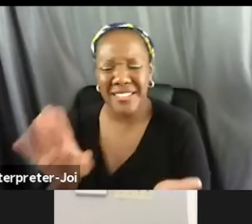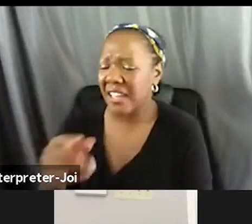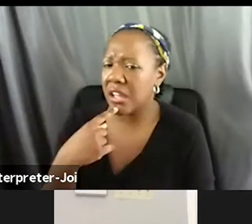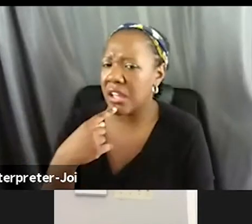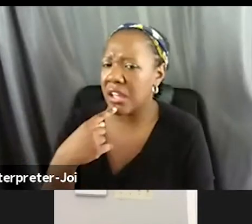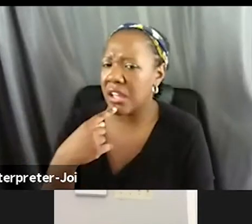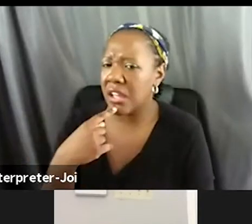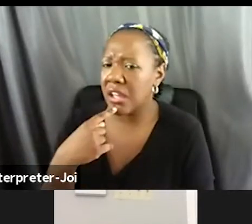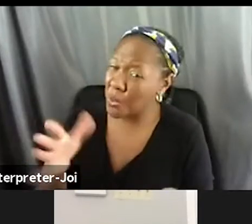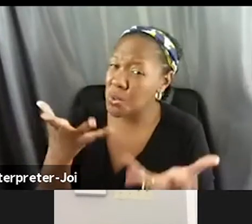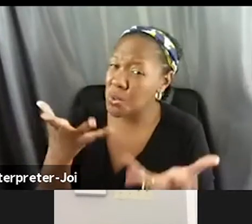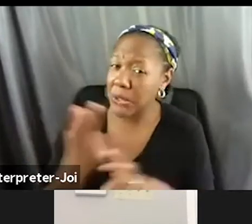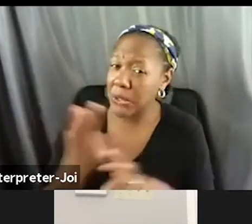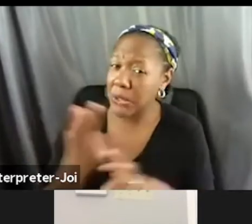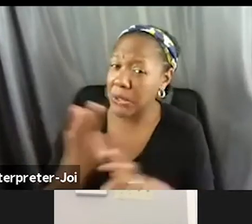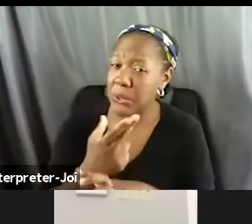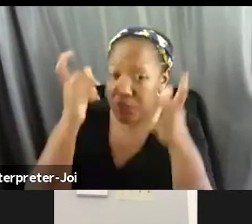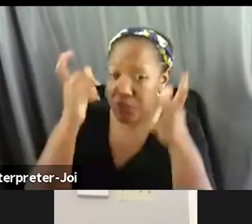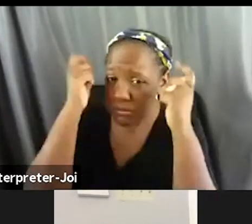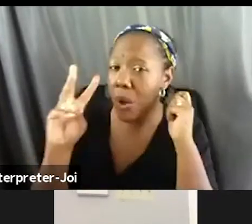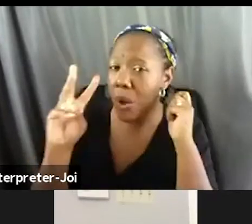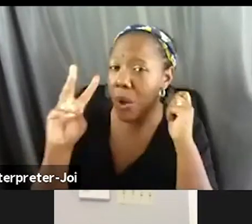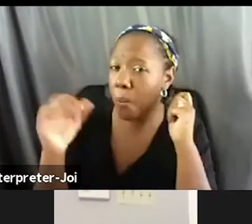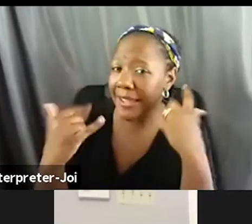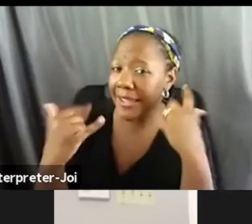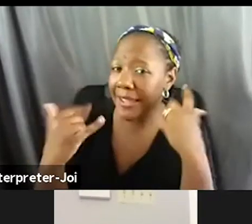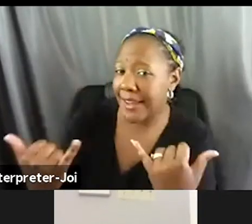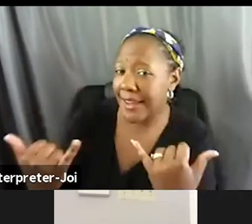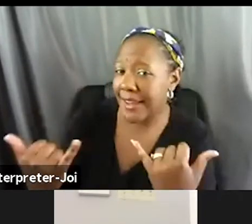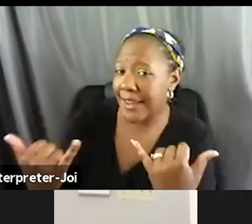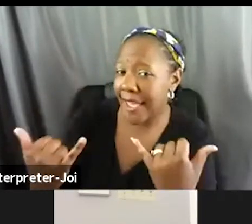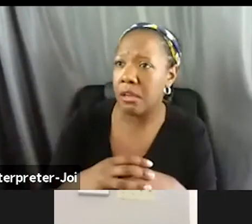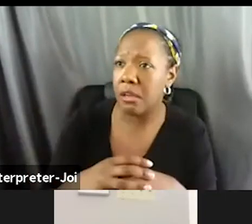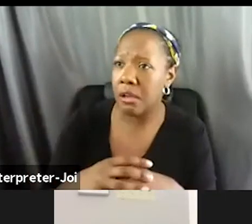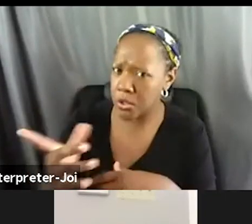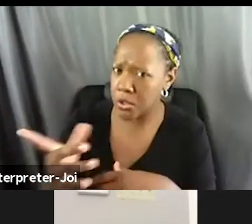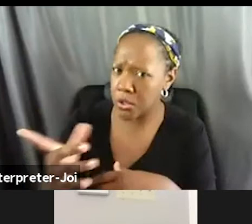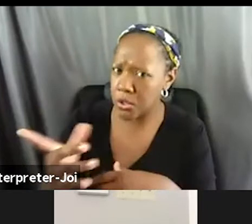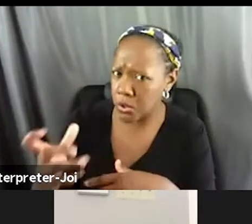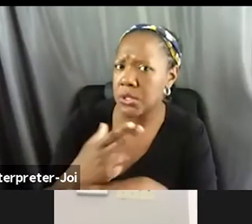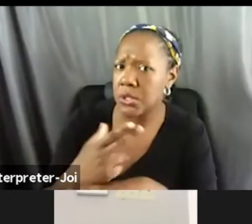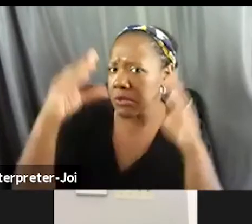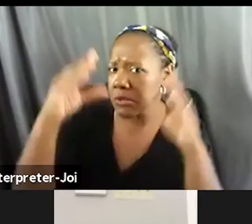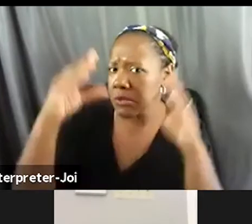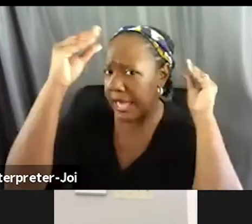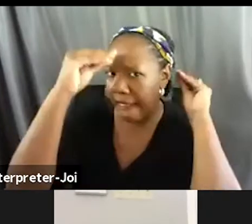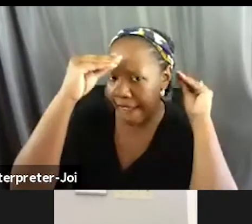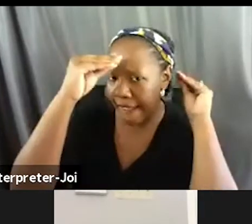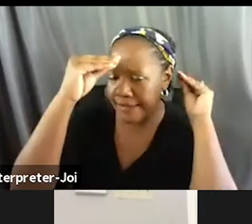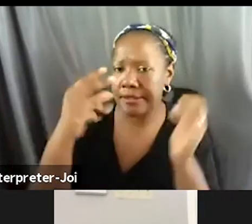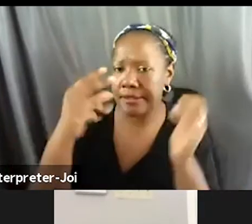Or do you want to put on a hat? So they're really,